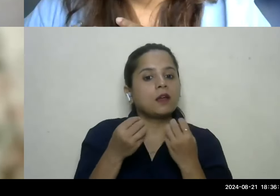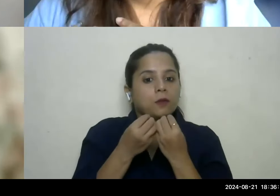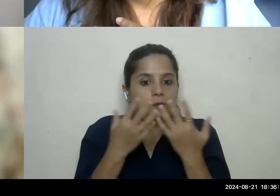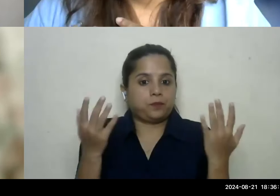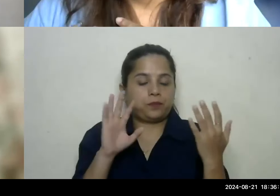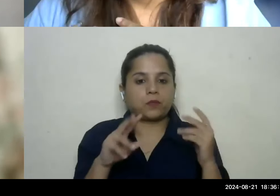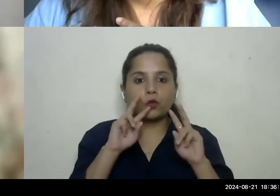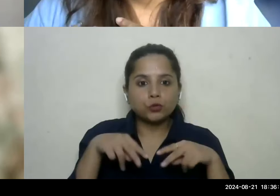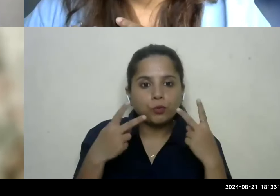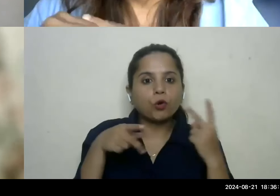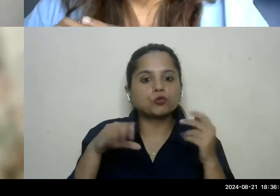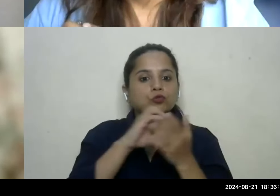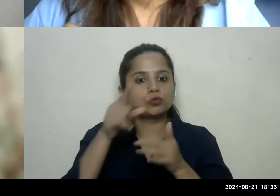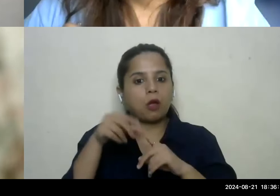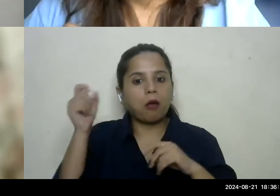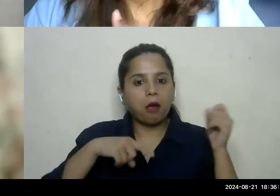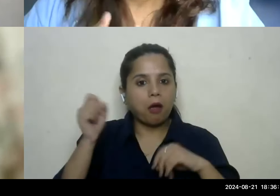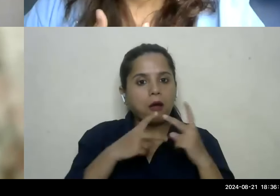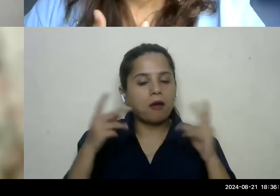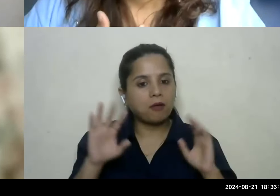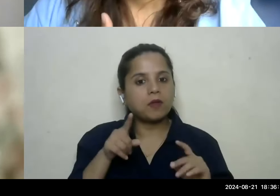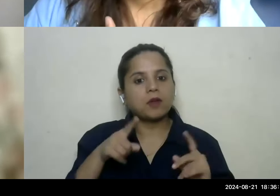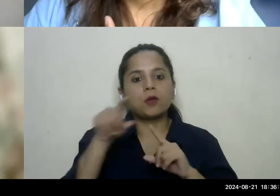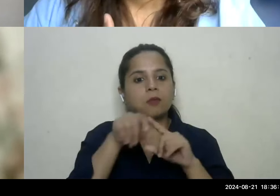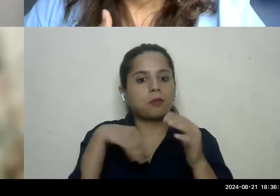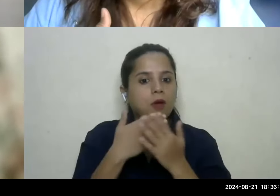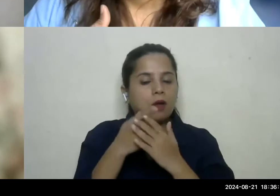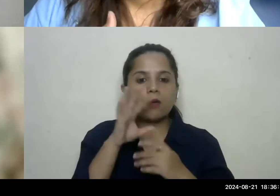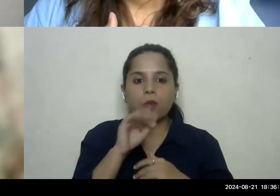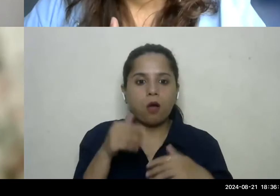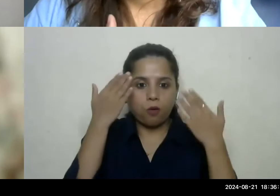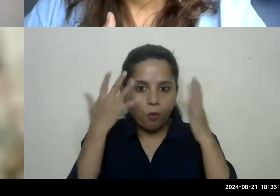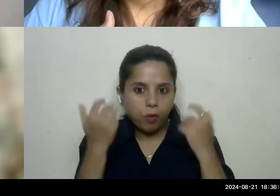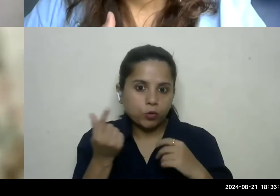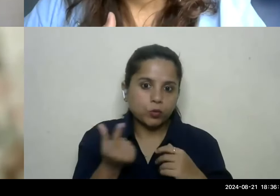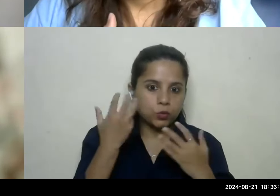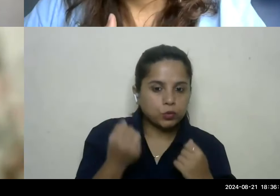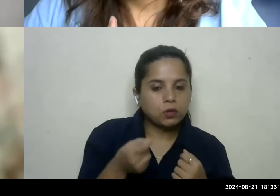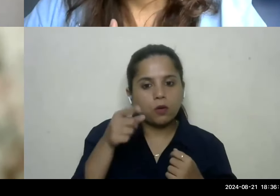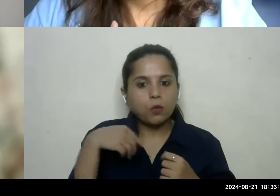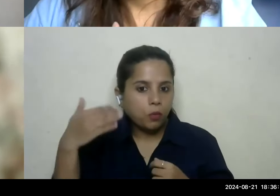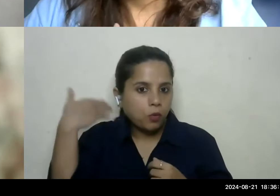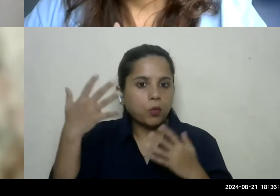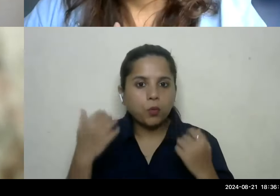response in the chat, which showed that a lot of our participants are open to using them further and exploring them further in their classrooms.